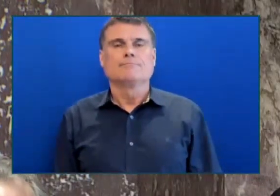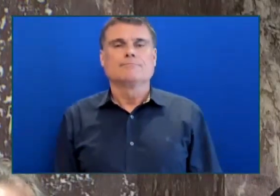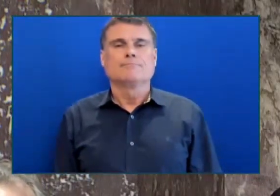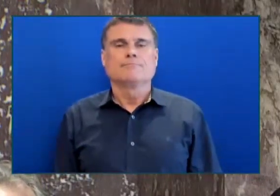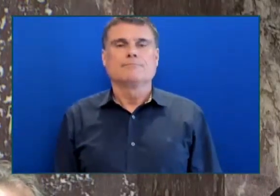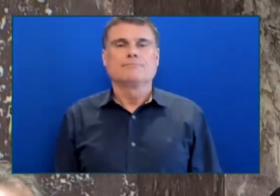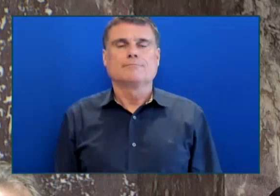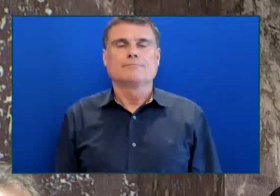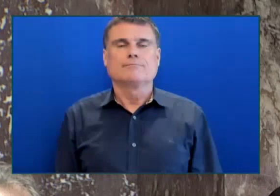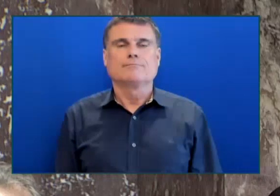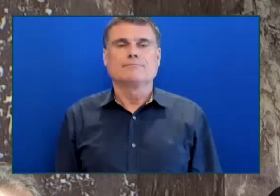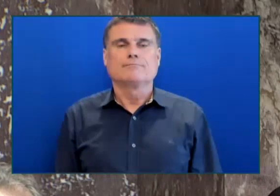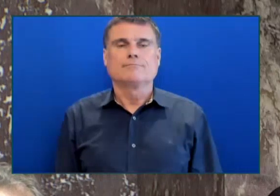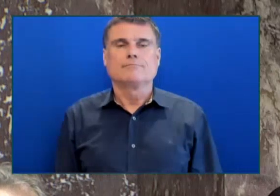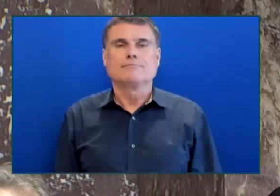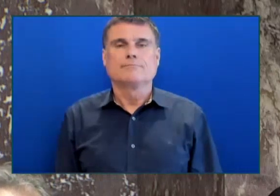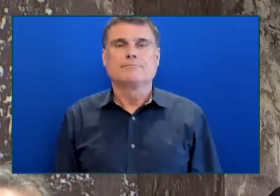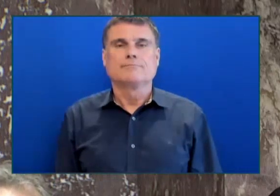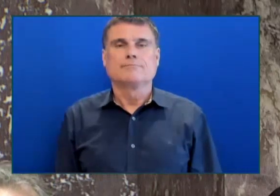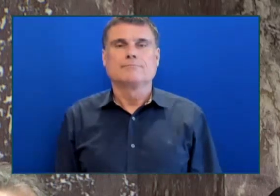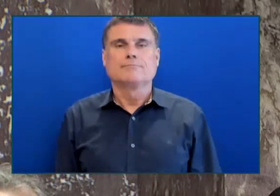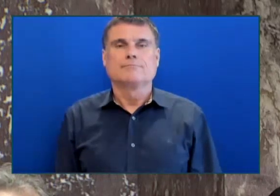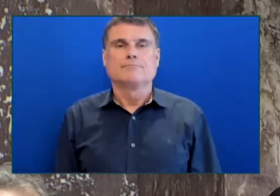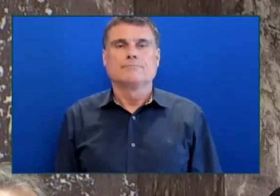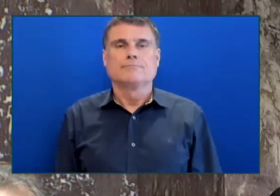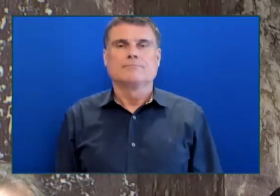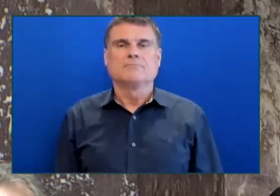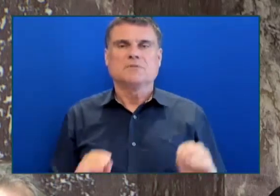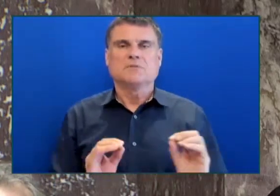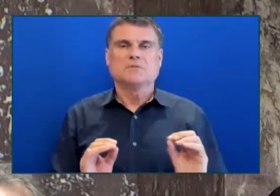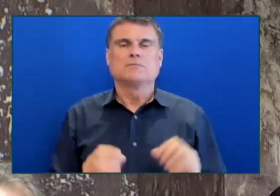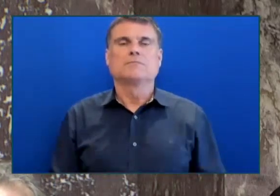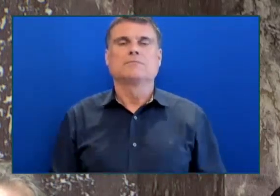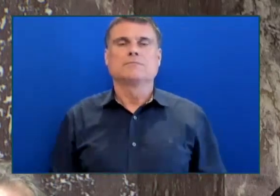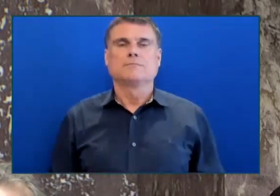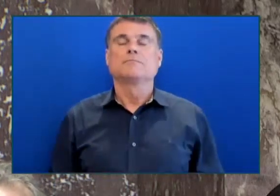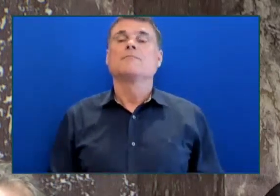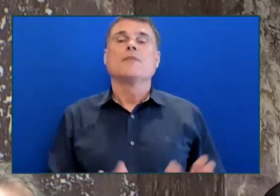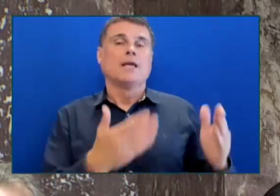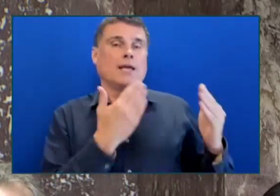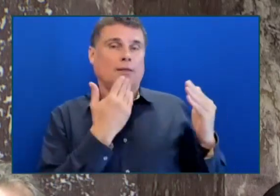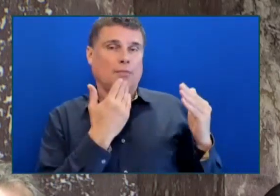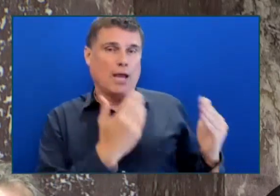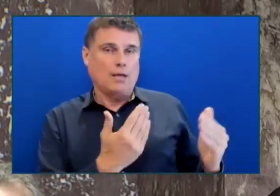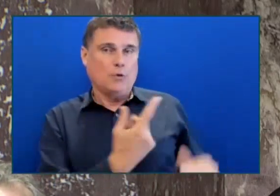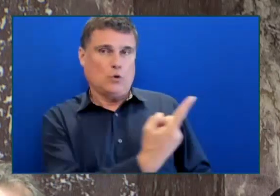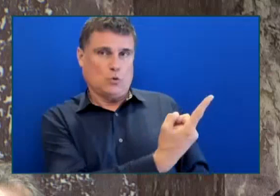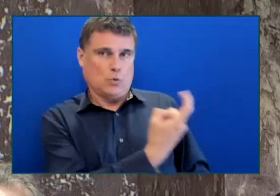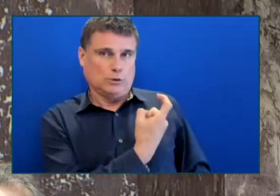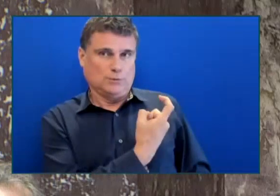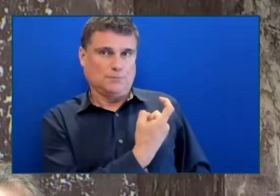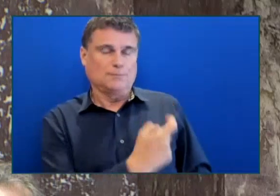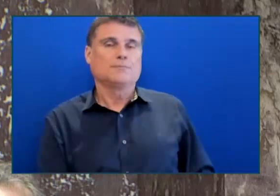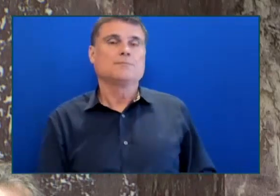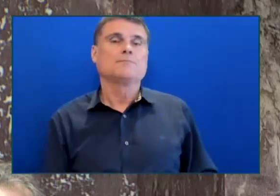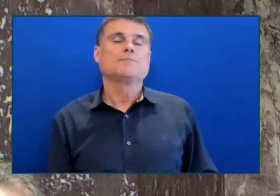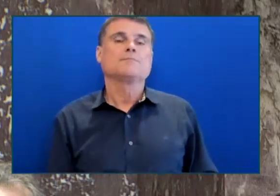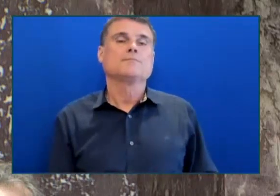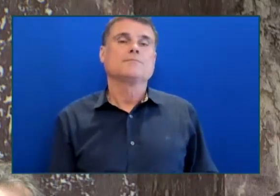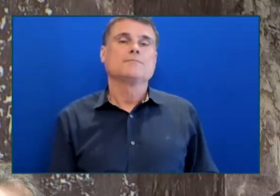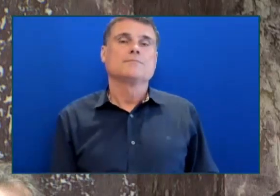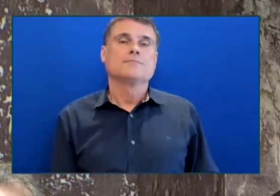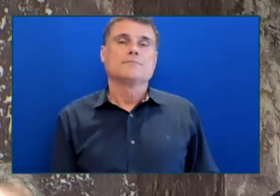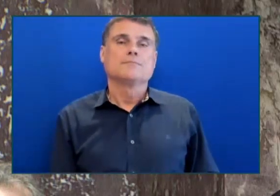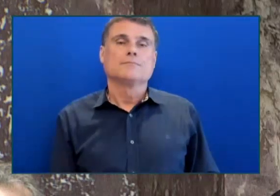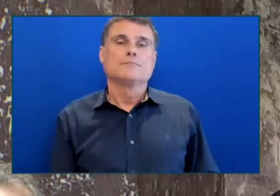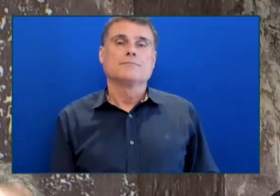I appreciate the member's question, and I thank him for it. Honourable Speaker, there's a couple things I would say. First off, on the BDO report, the